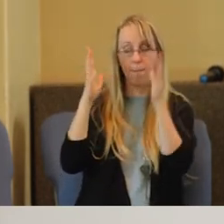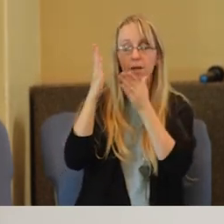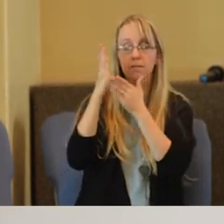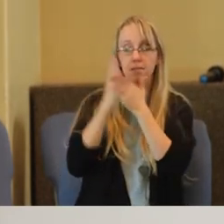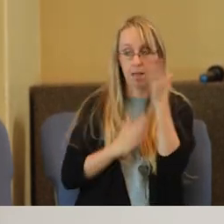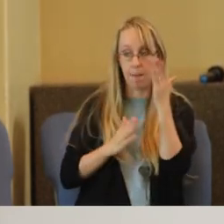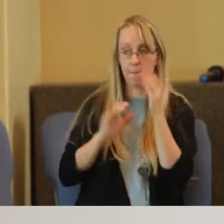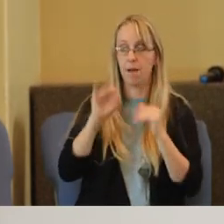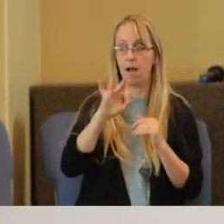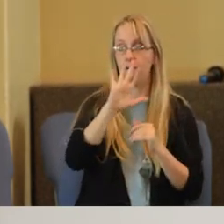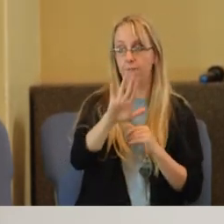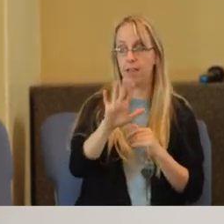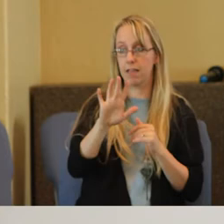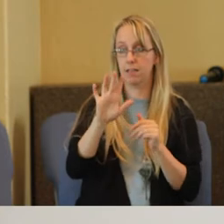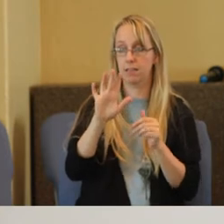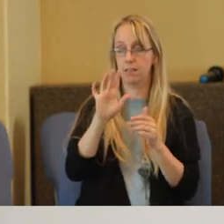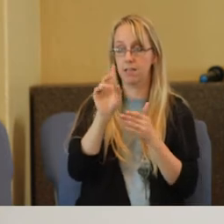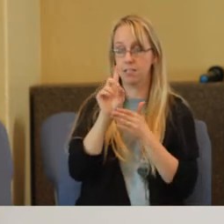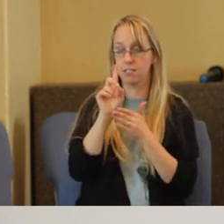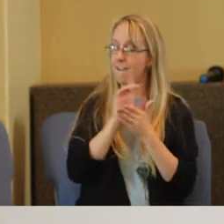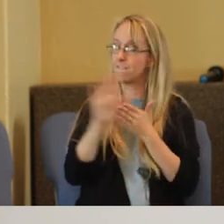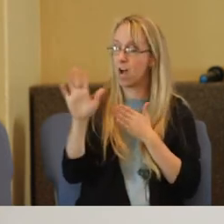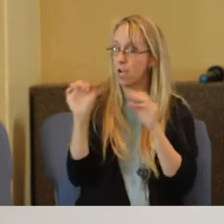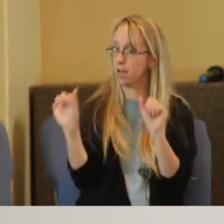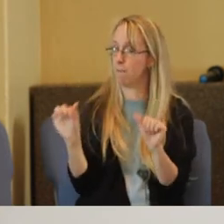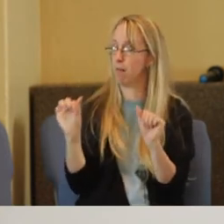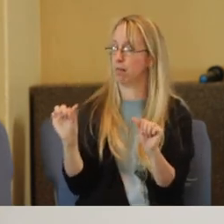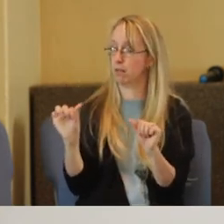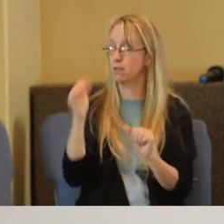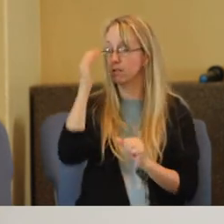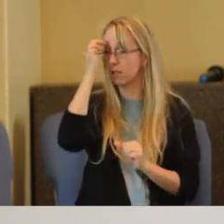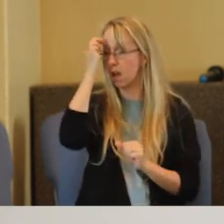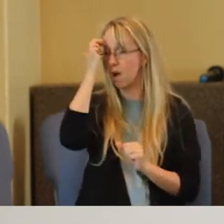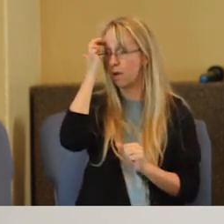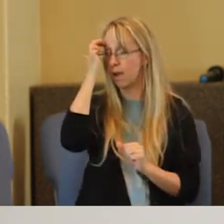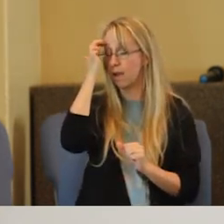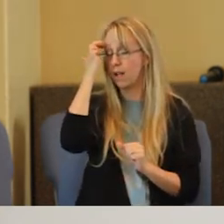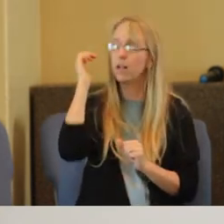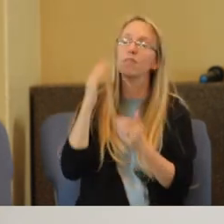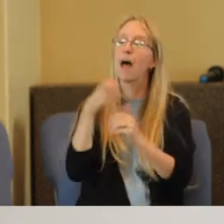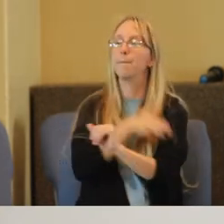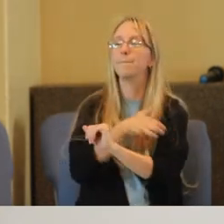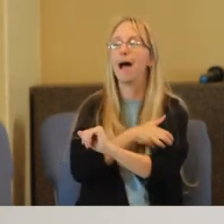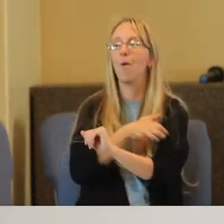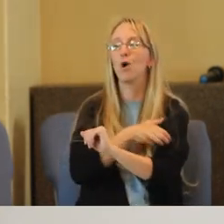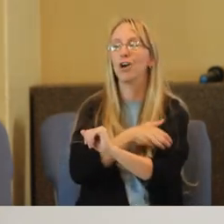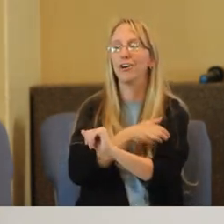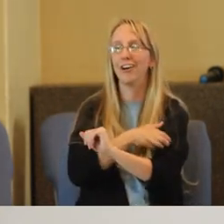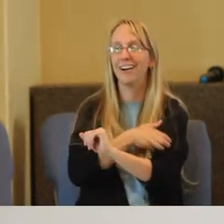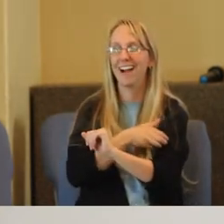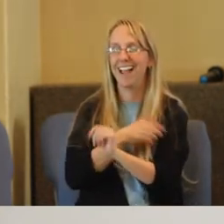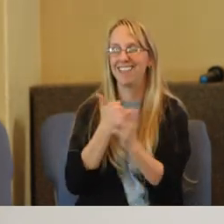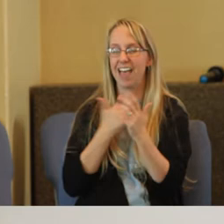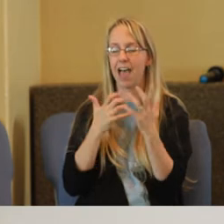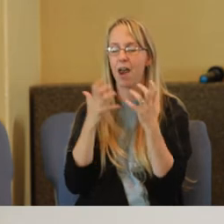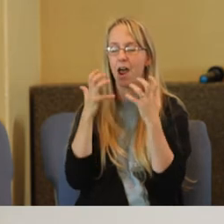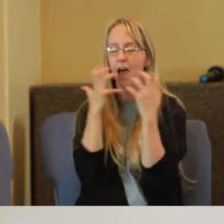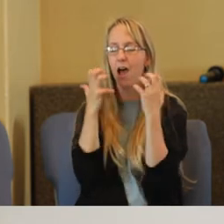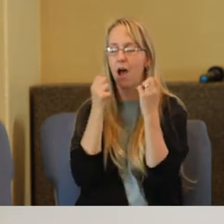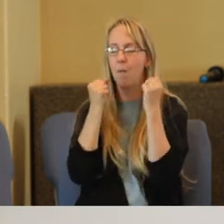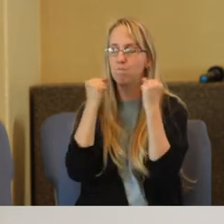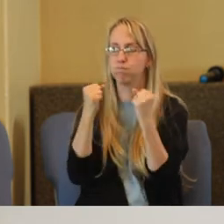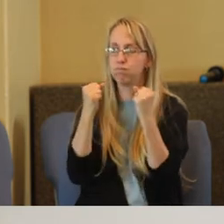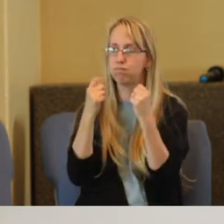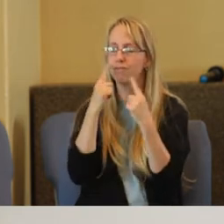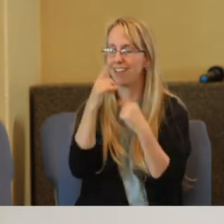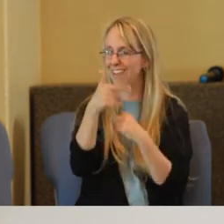his divine ability, some of the things that the power and the majesty that he had, so that he